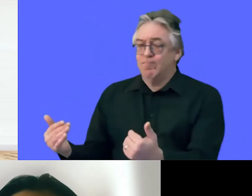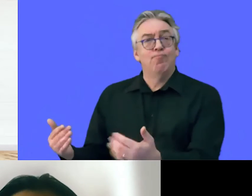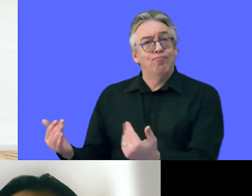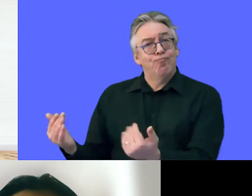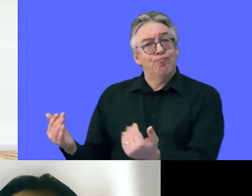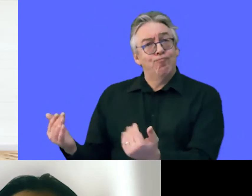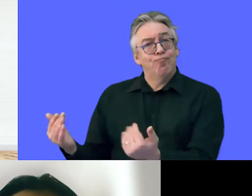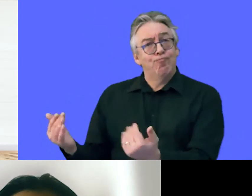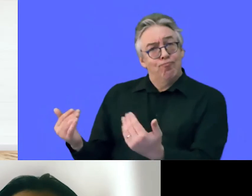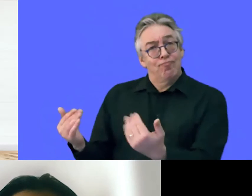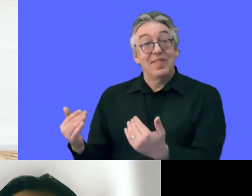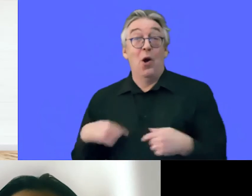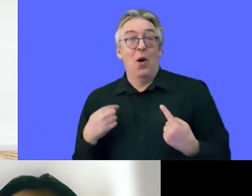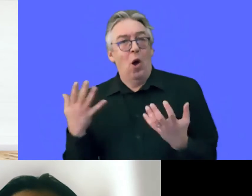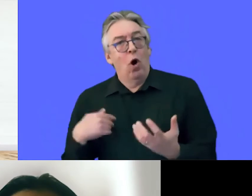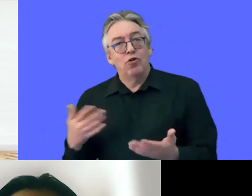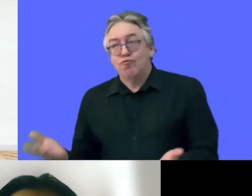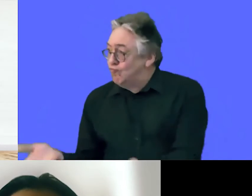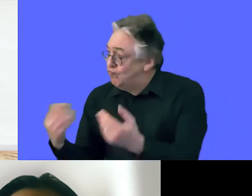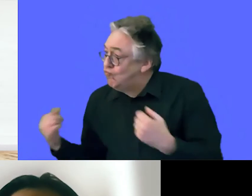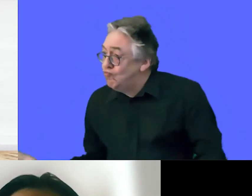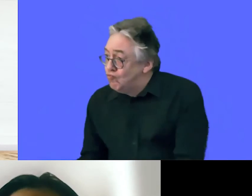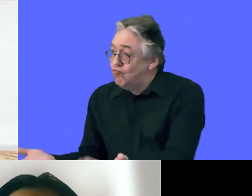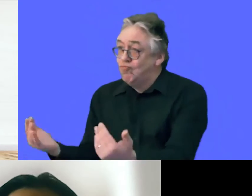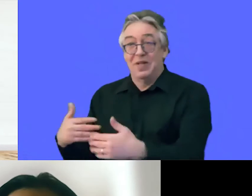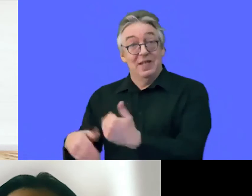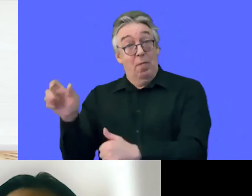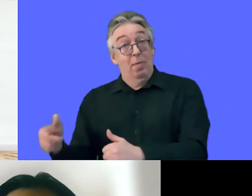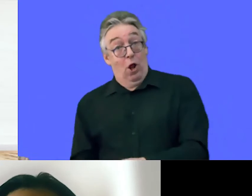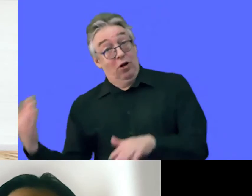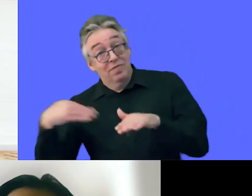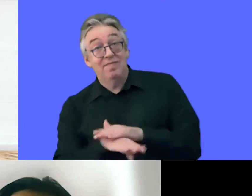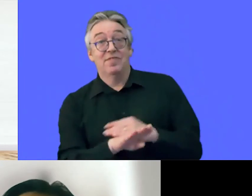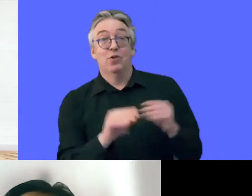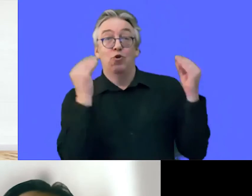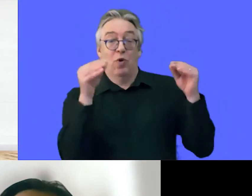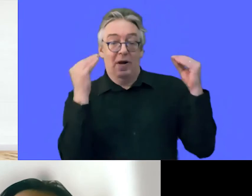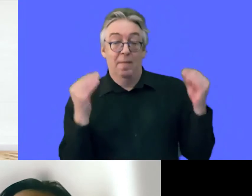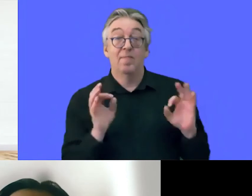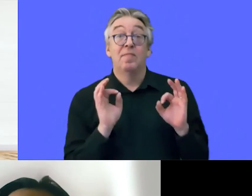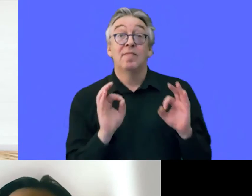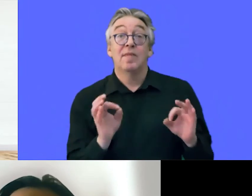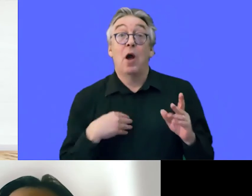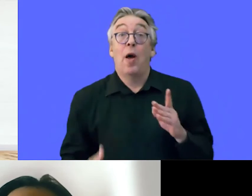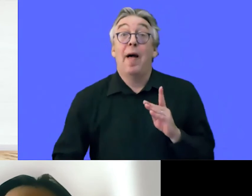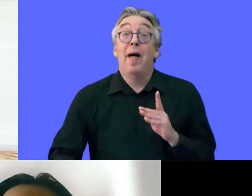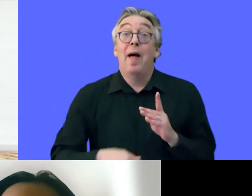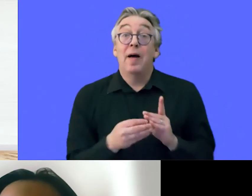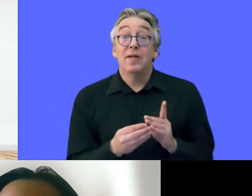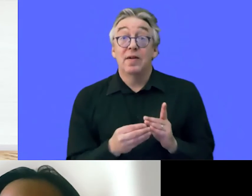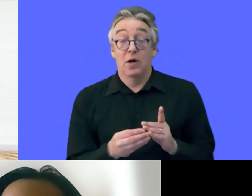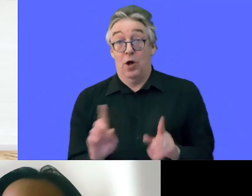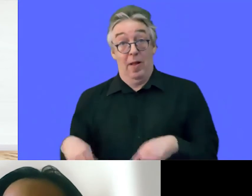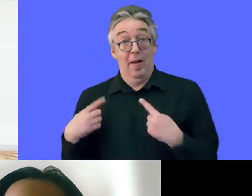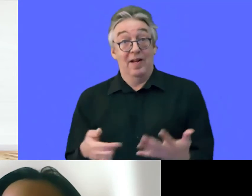our agenda. Thank you. Thanks, Shiro. And maybe just to respond, to add on to that. So during the last